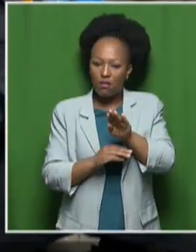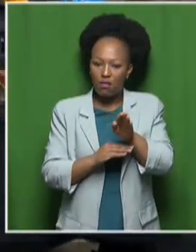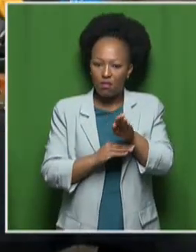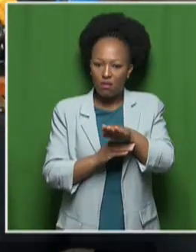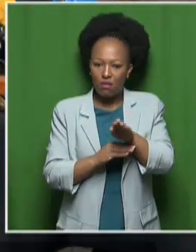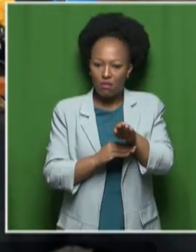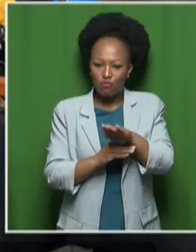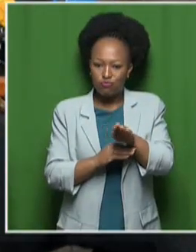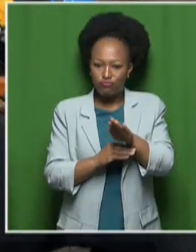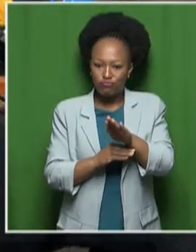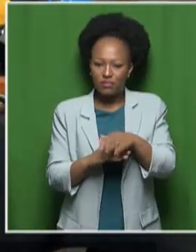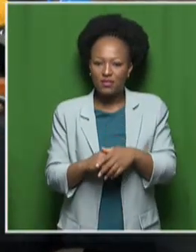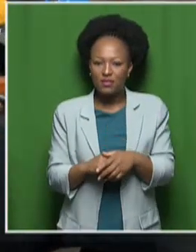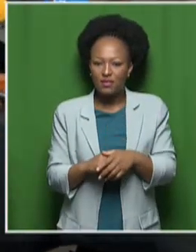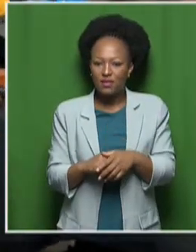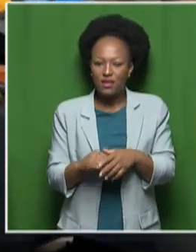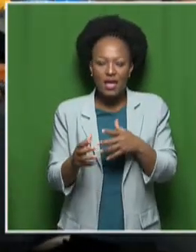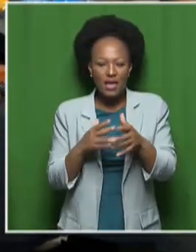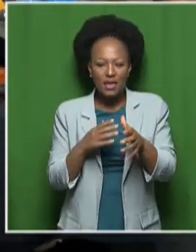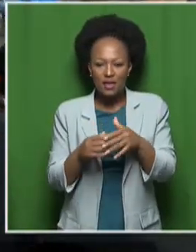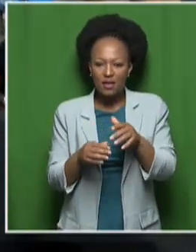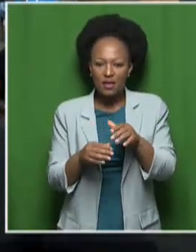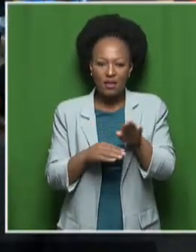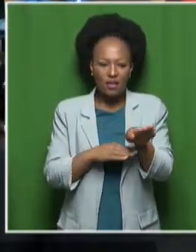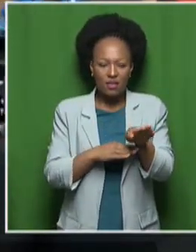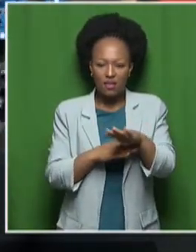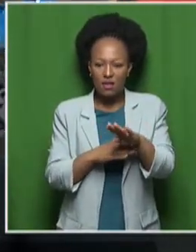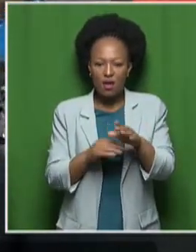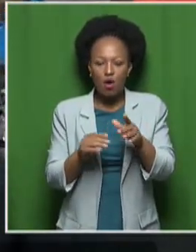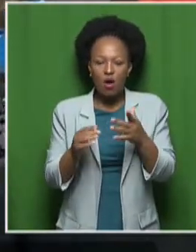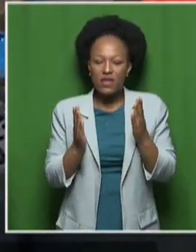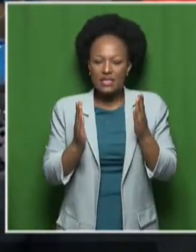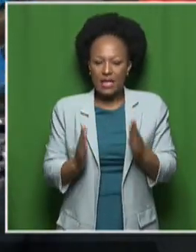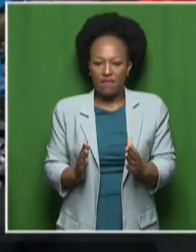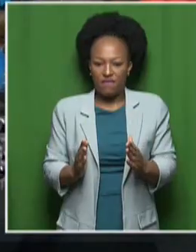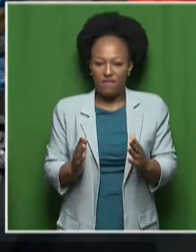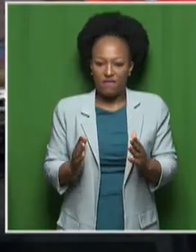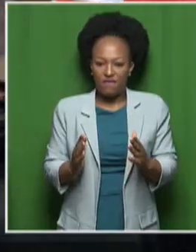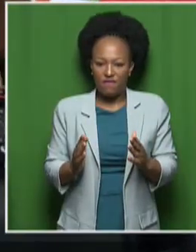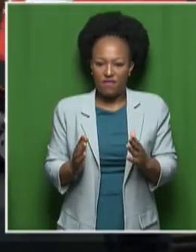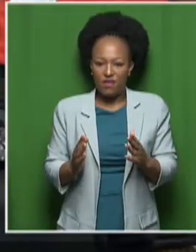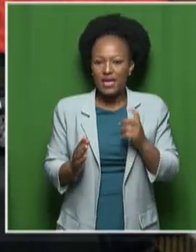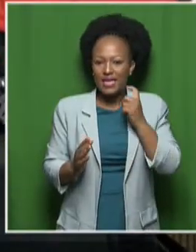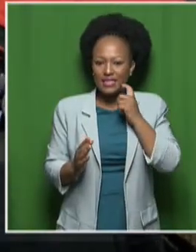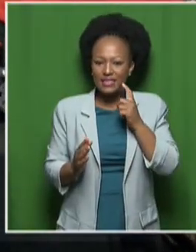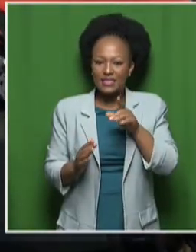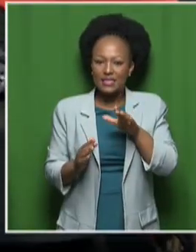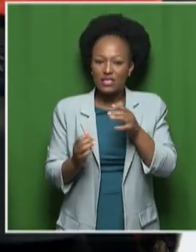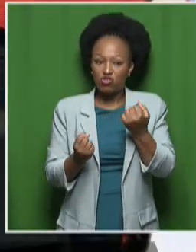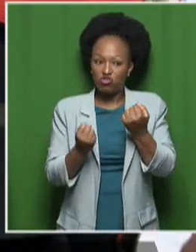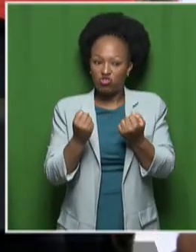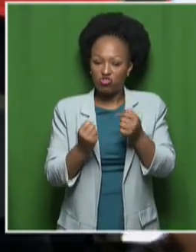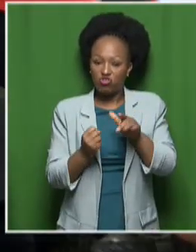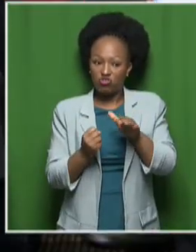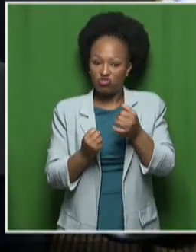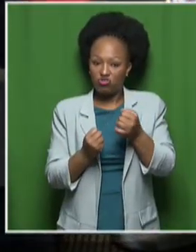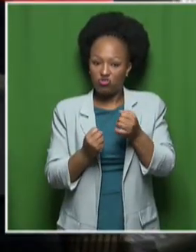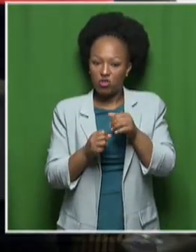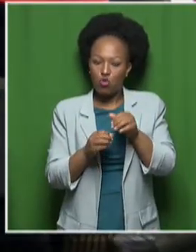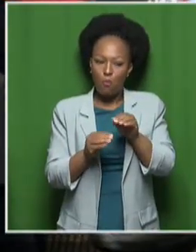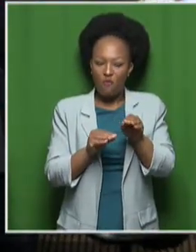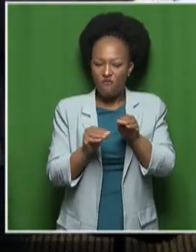So this also amounts to any sensors that you mount on yourself, right? You can easily move with the chair as you